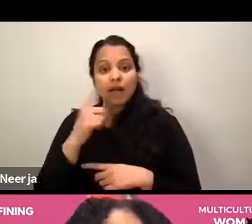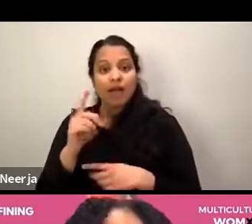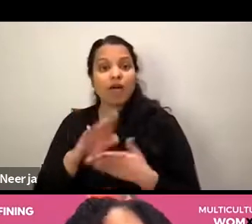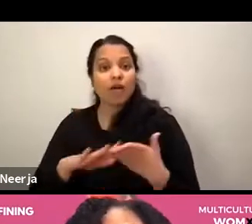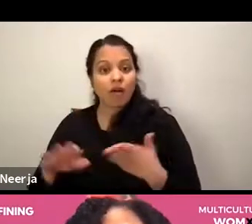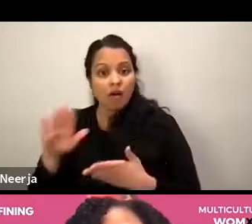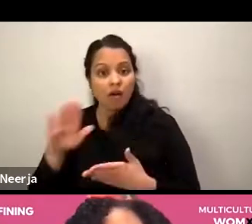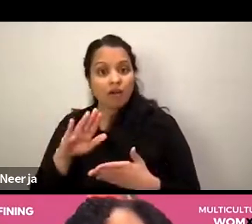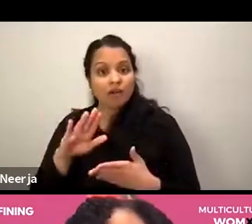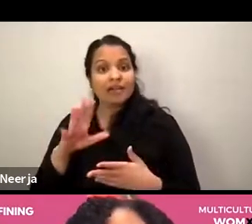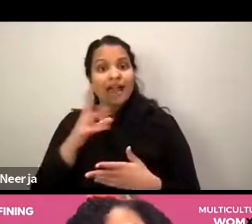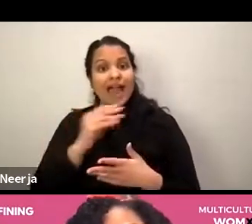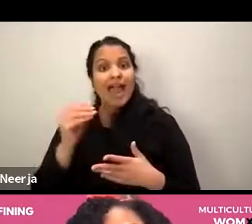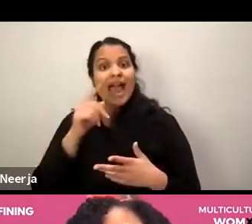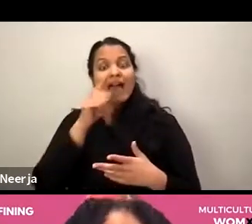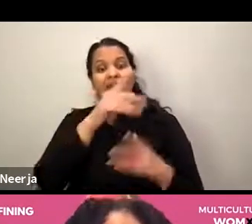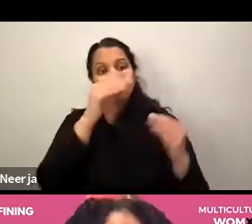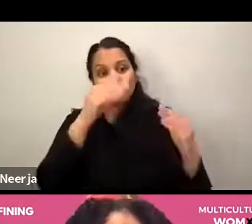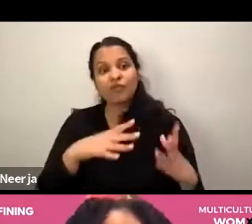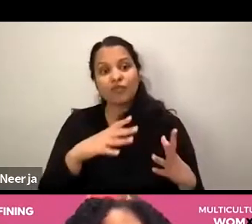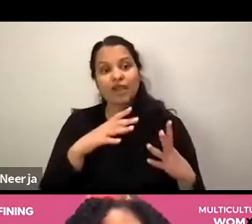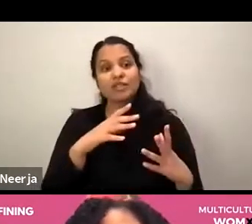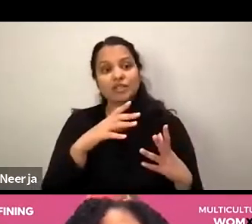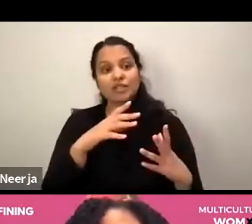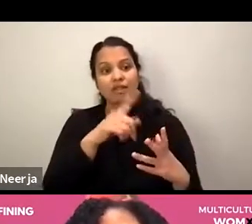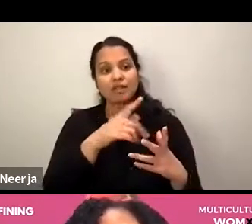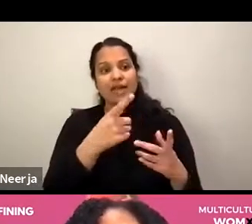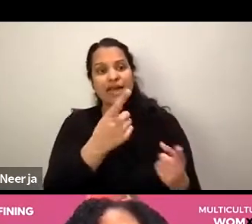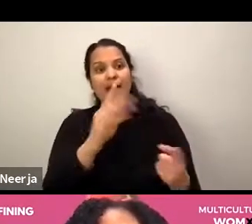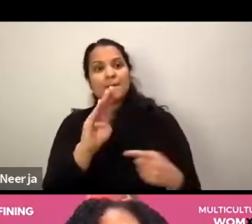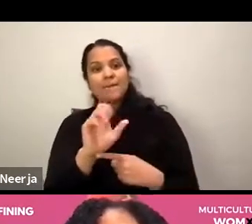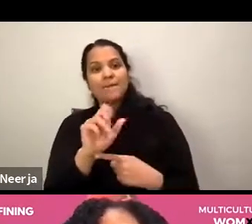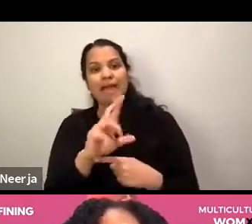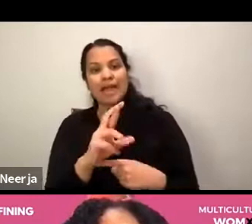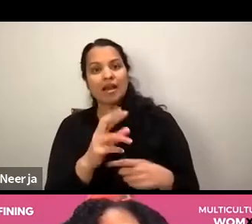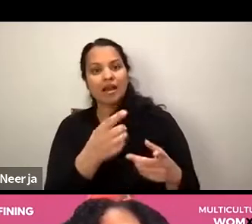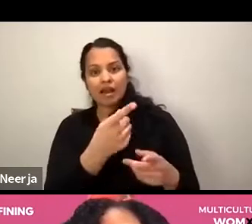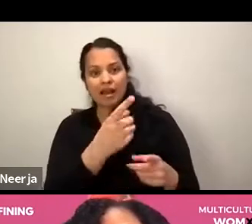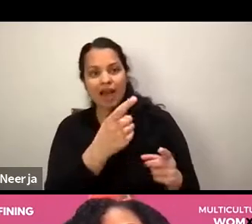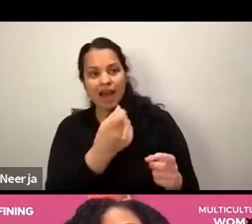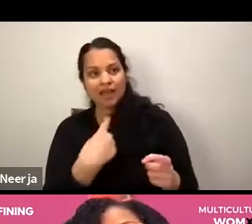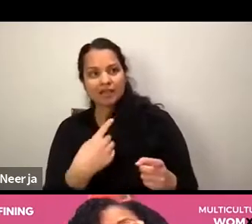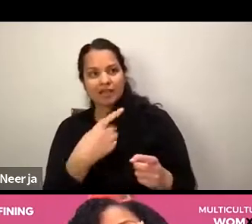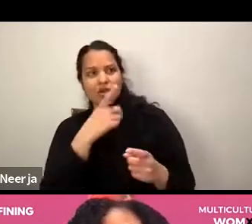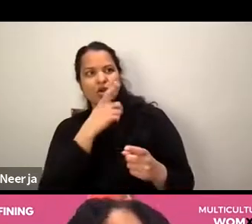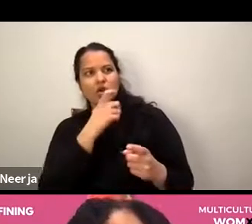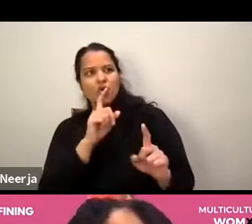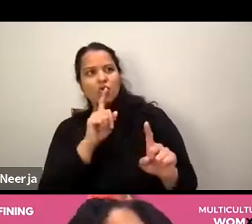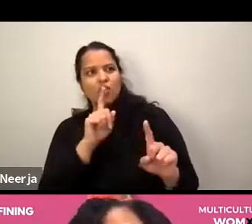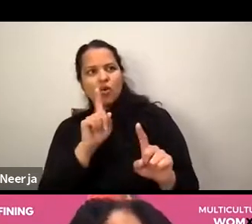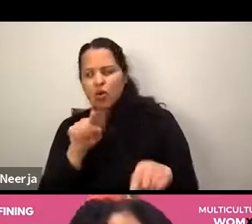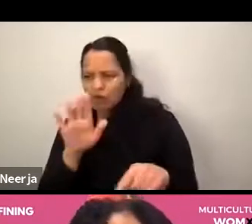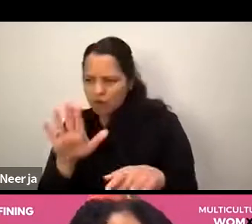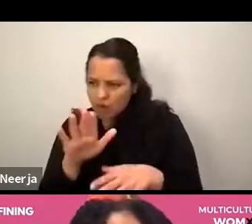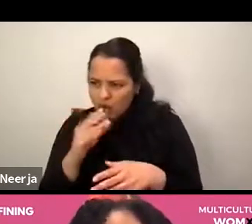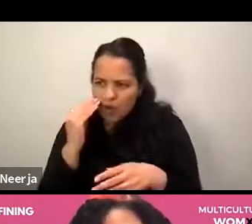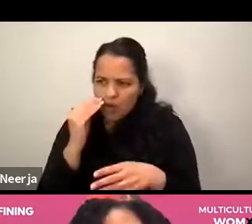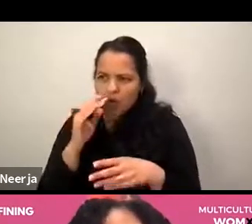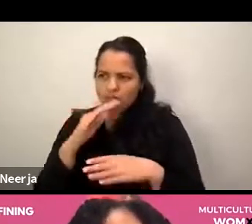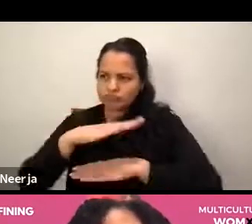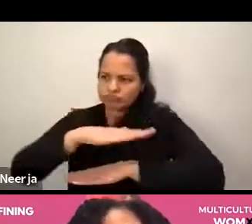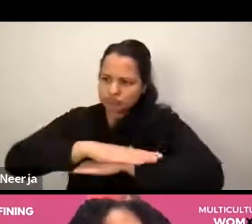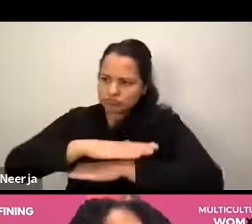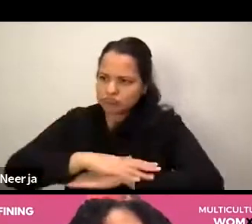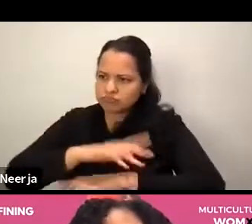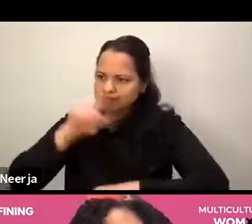as students, and he would ask us, who comes and sits at your dinner table? All of our progressive students, and